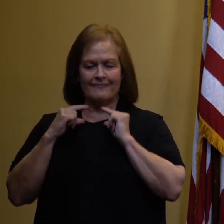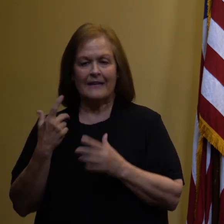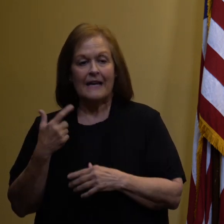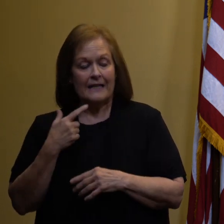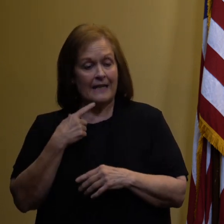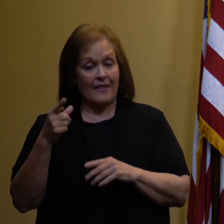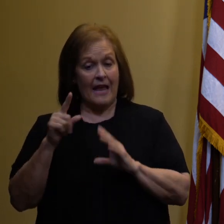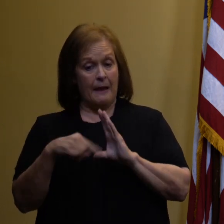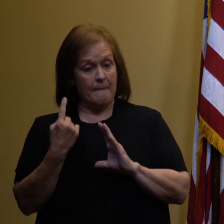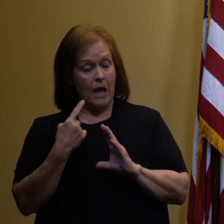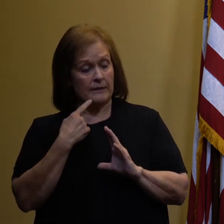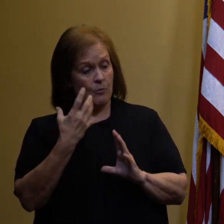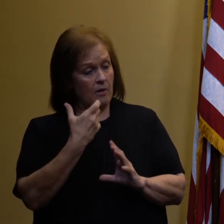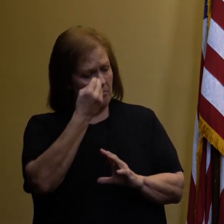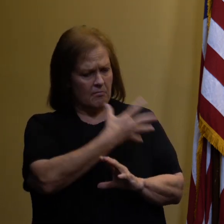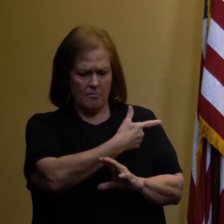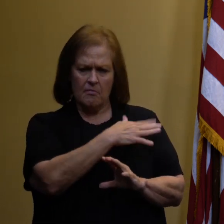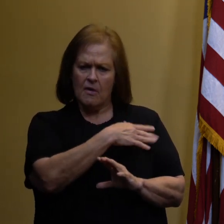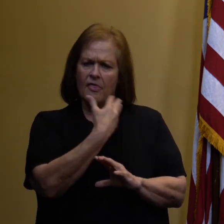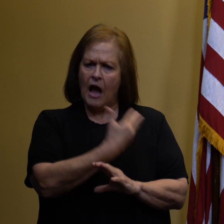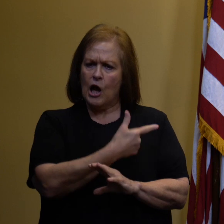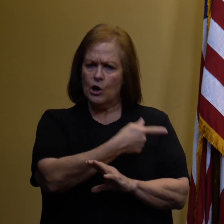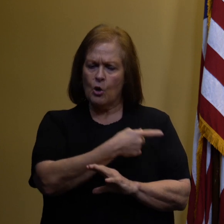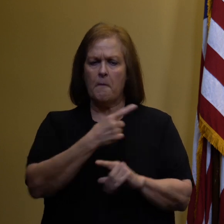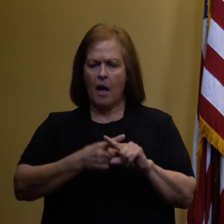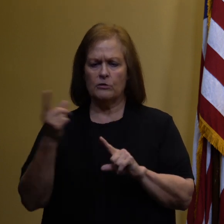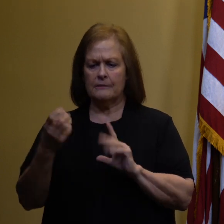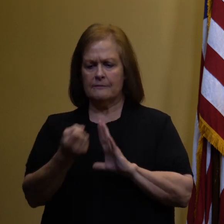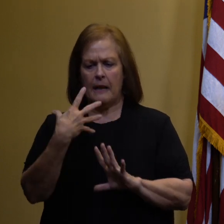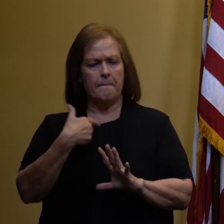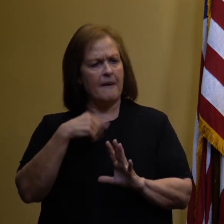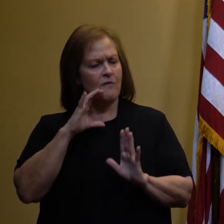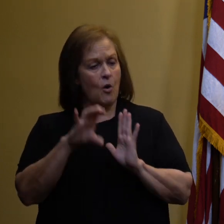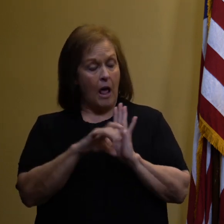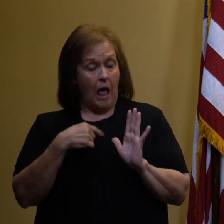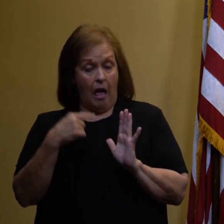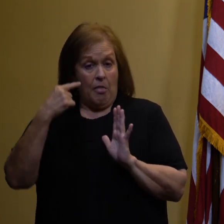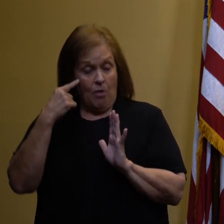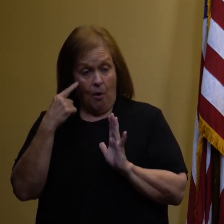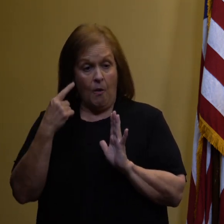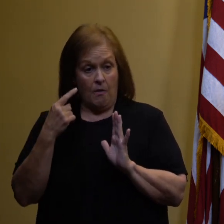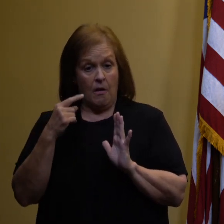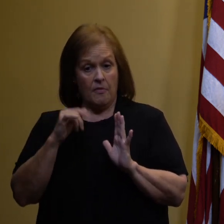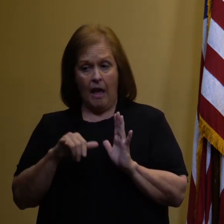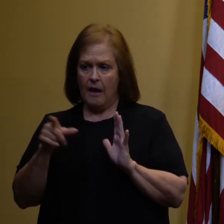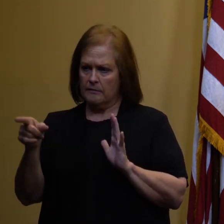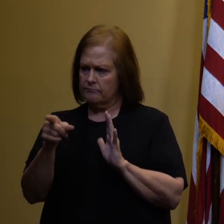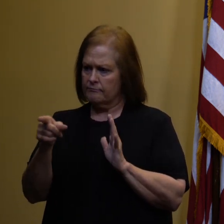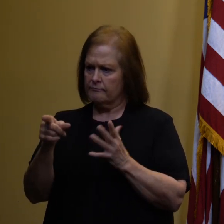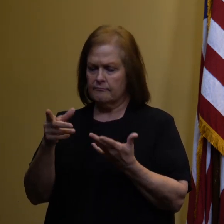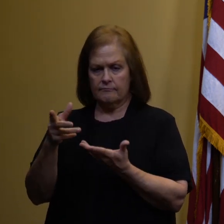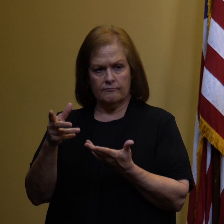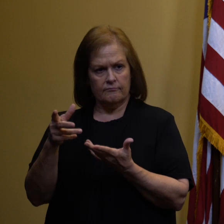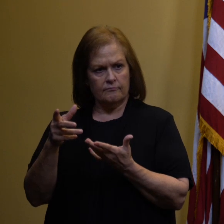email was saying not only thank you, but she was sending me a photo. Well, I thought it was the photo of his date and I,